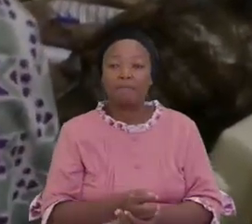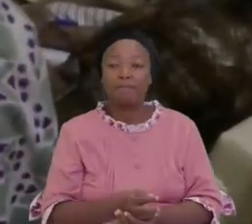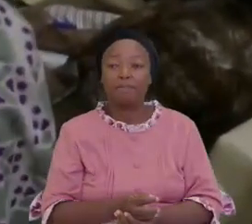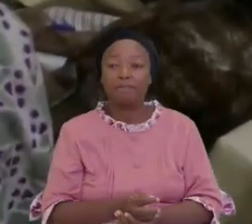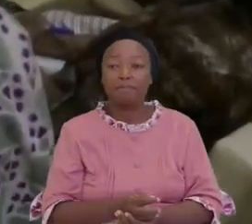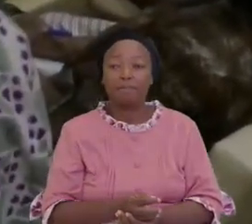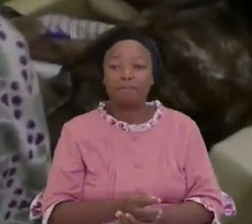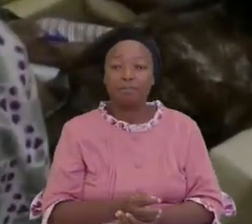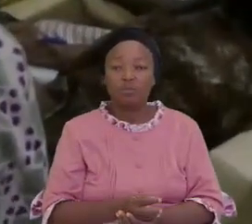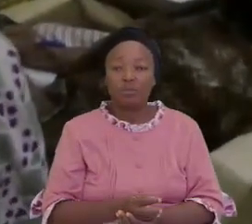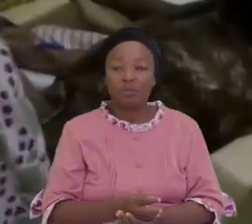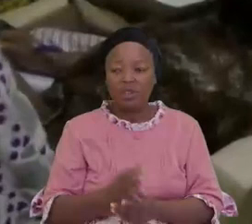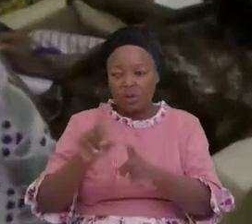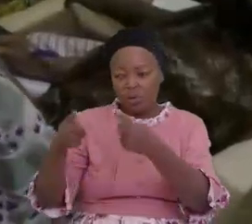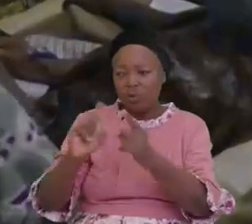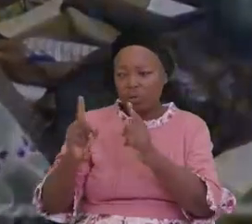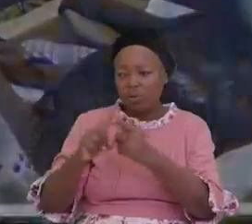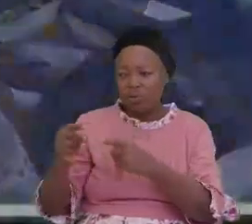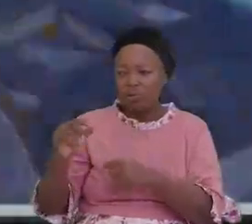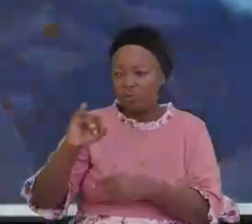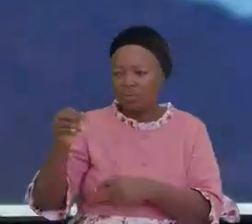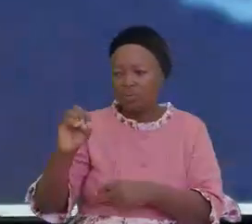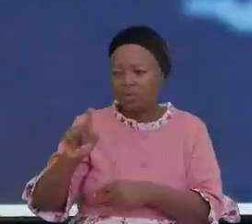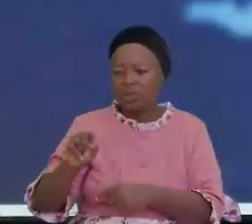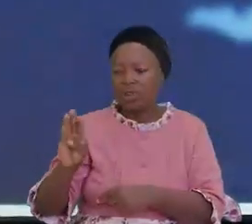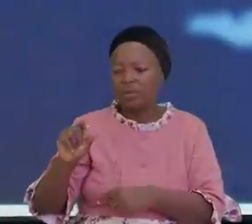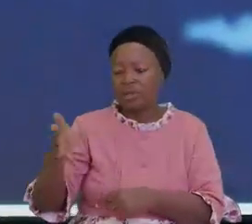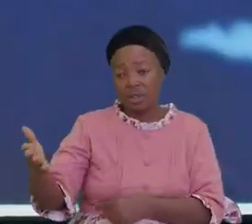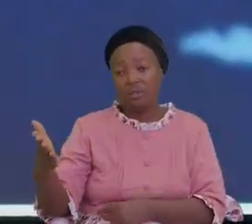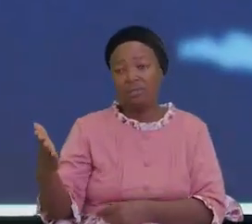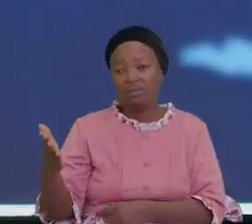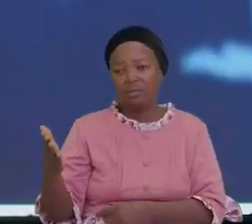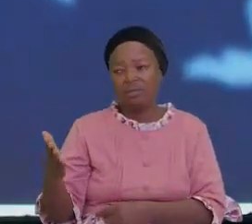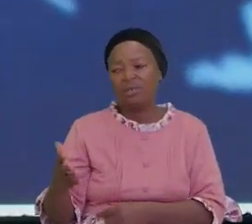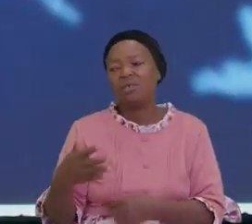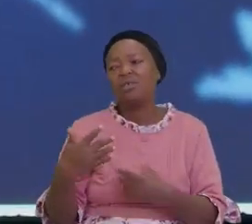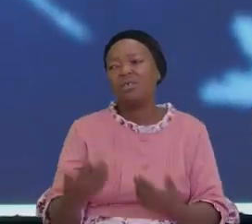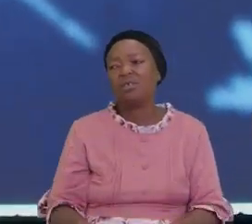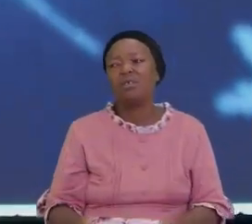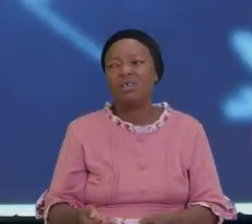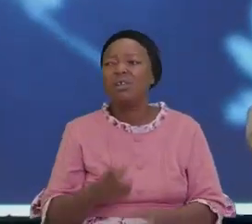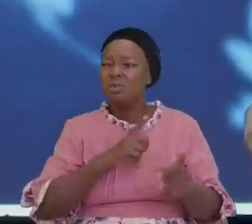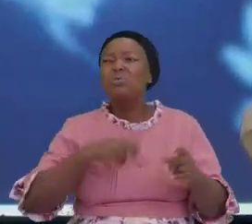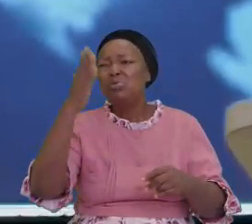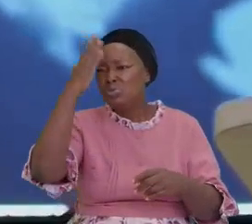Go talk to Jezebel there. Lord, you know the history of Jezebel.